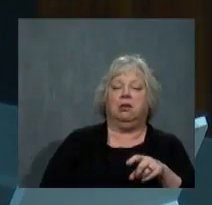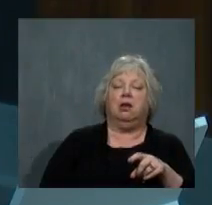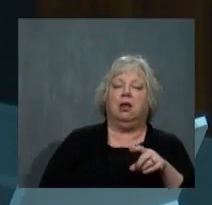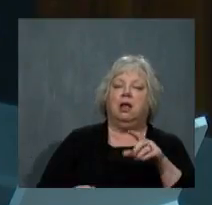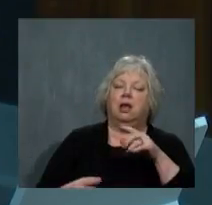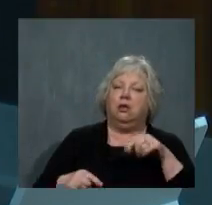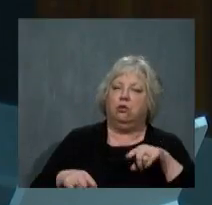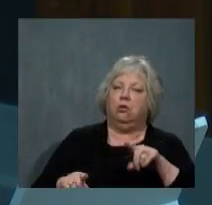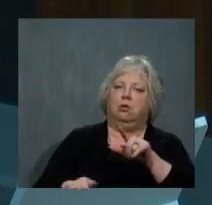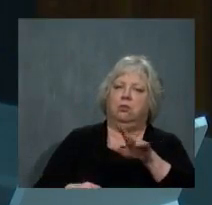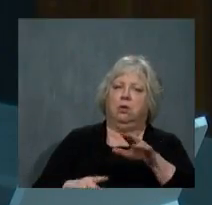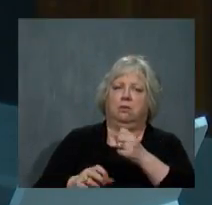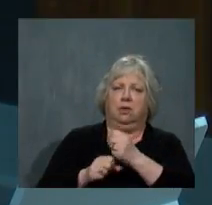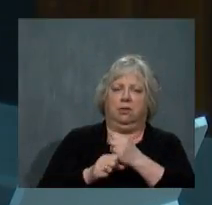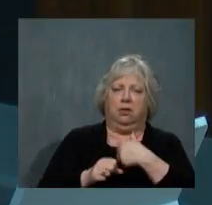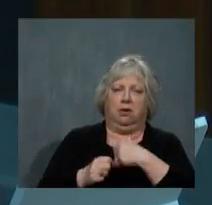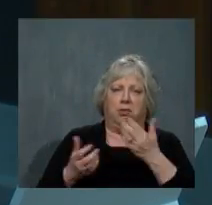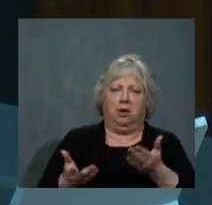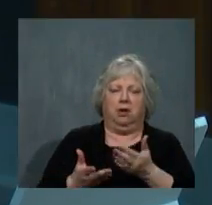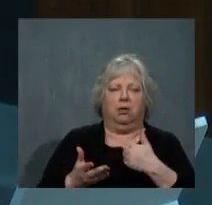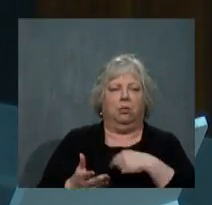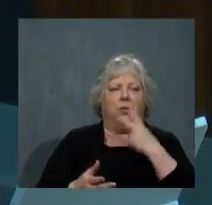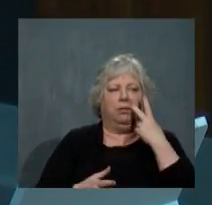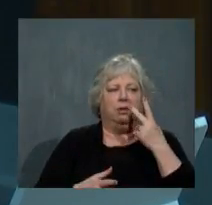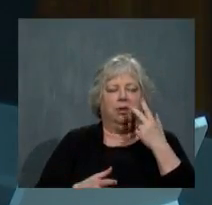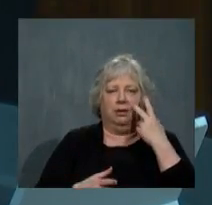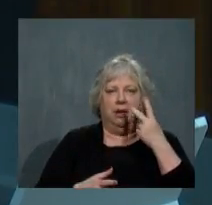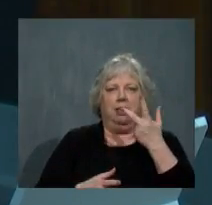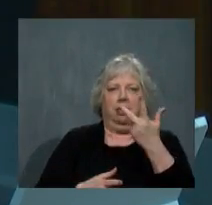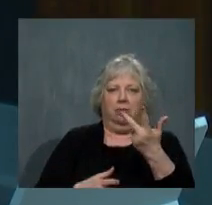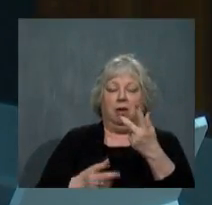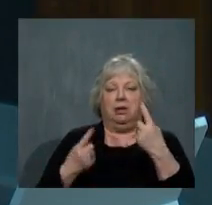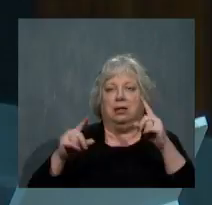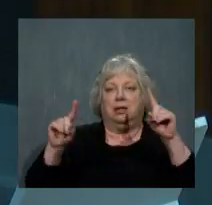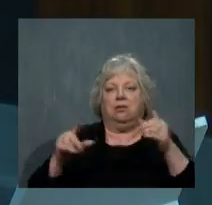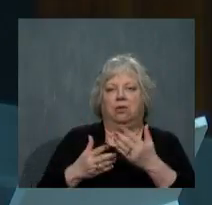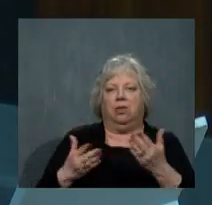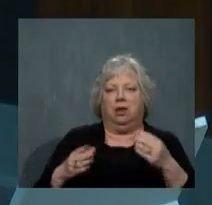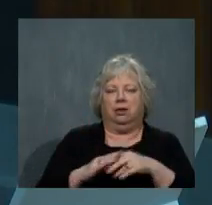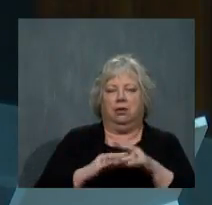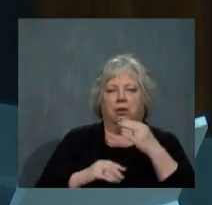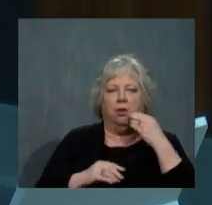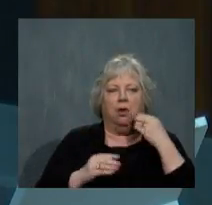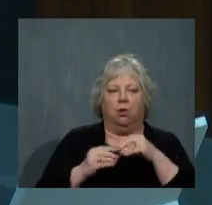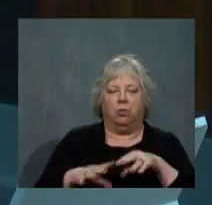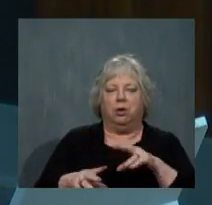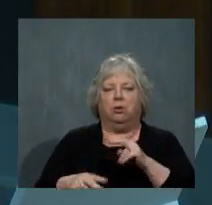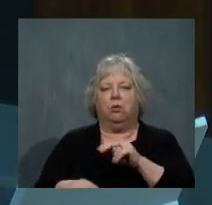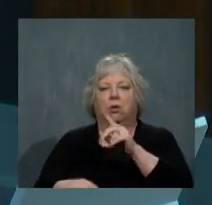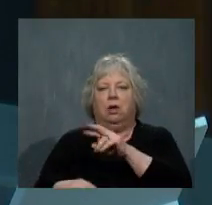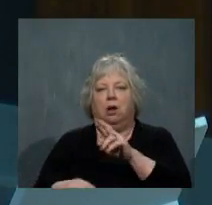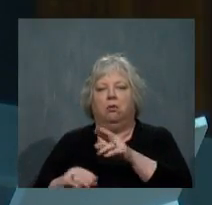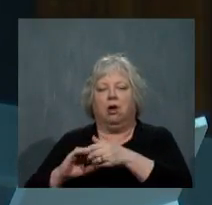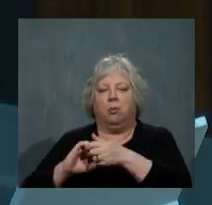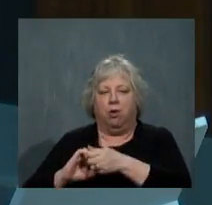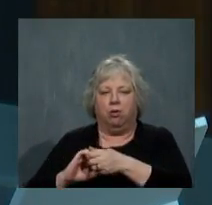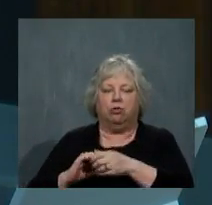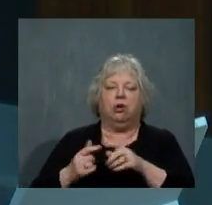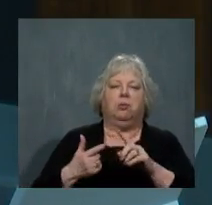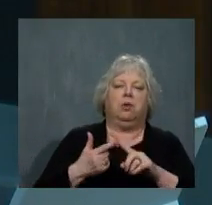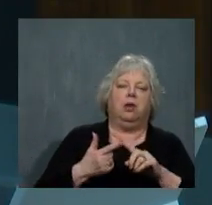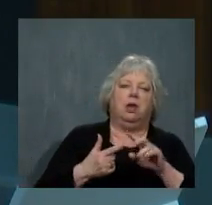25 years I've been here, we've seen 3 successful things with the homeless: the North Little Rock Partnership, Jericho Way, and the